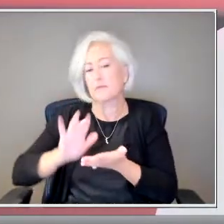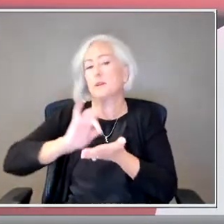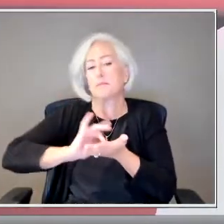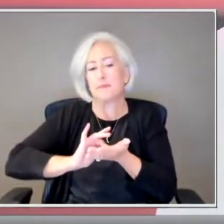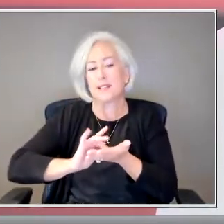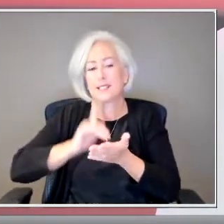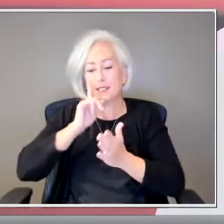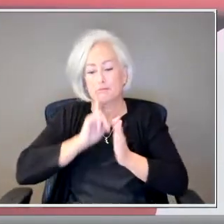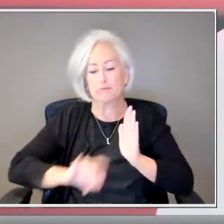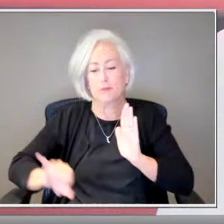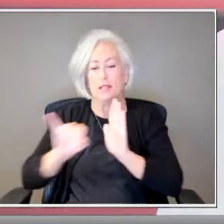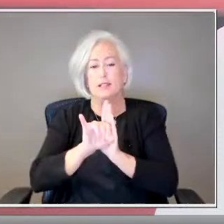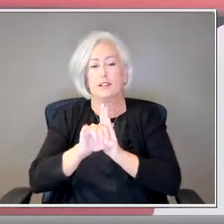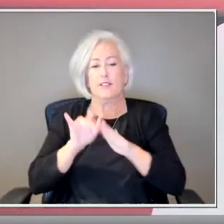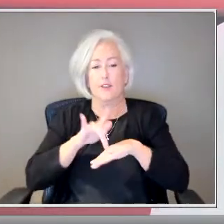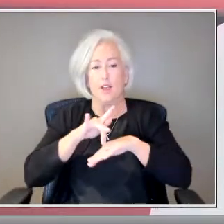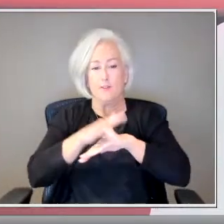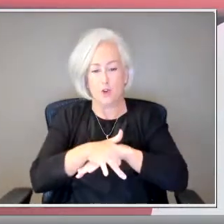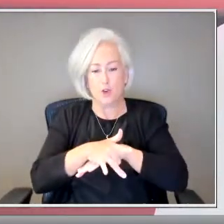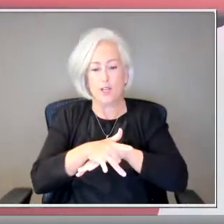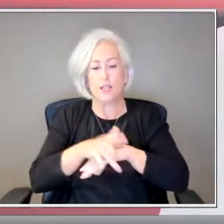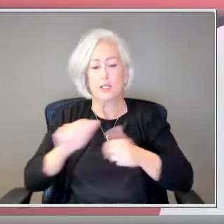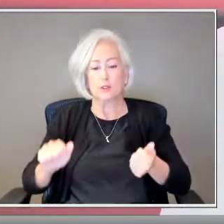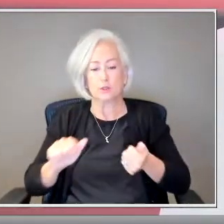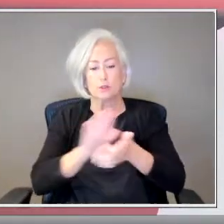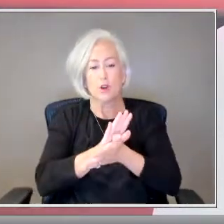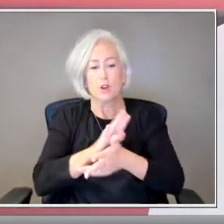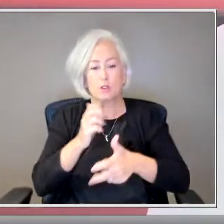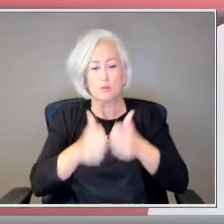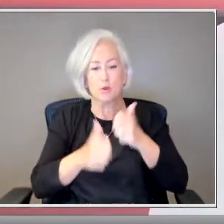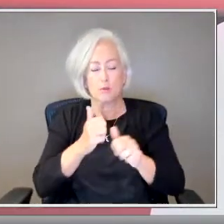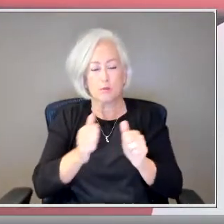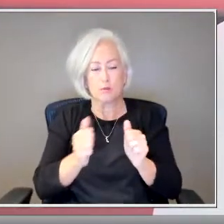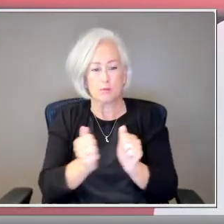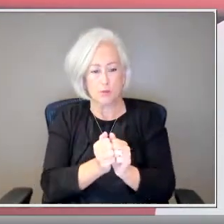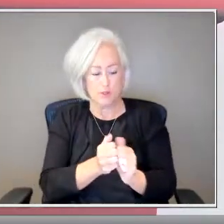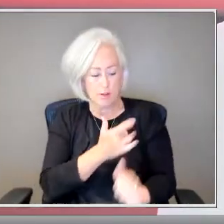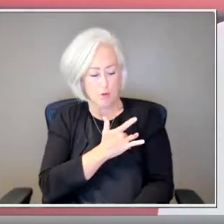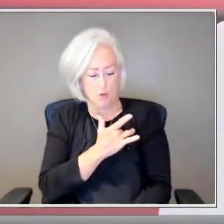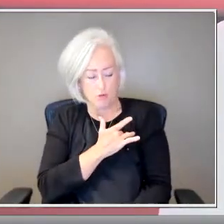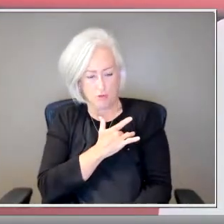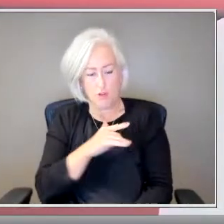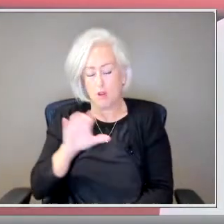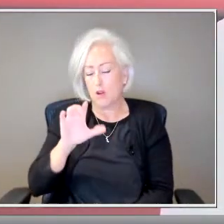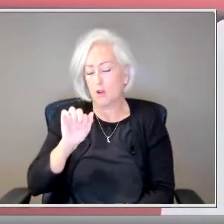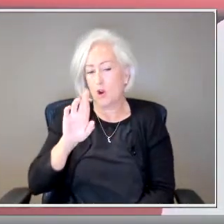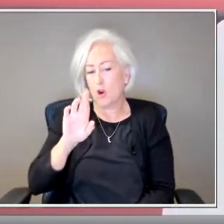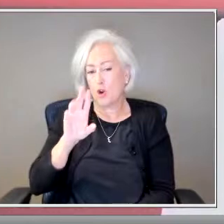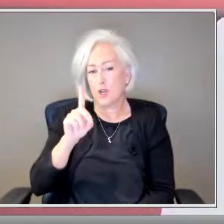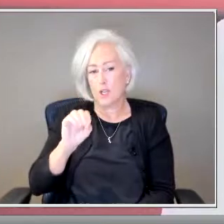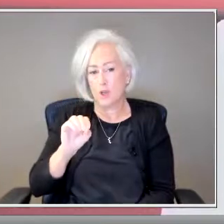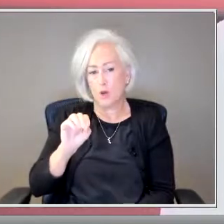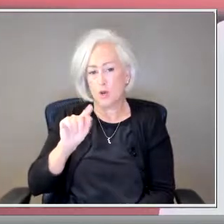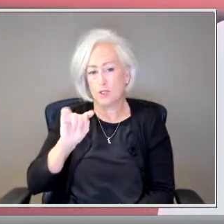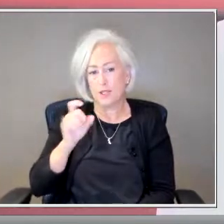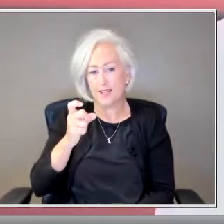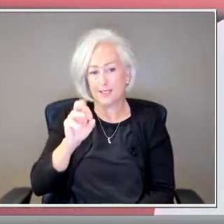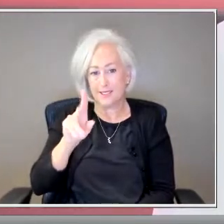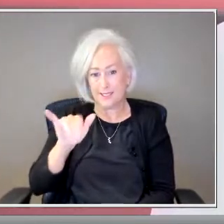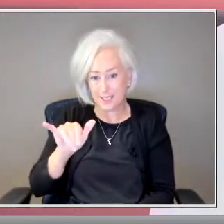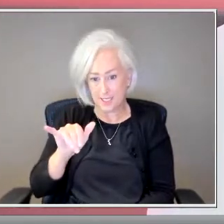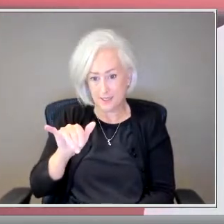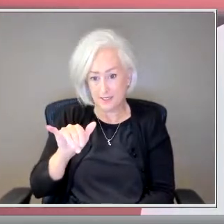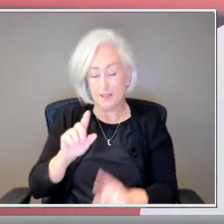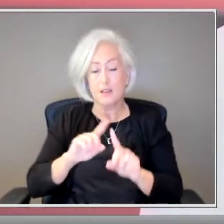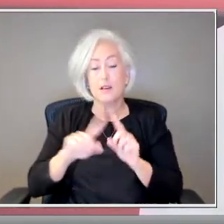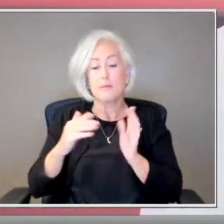having cardiotoxicity, but a lot of times it occurs later, because studies